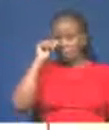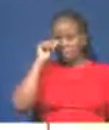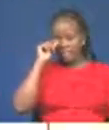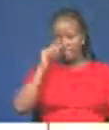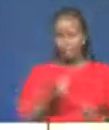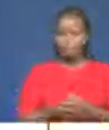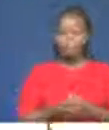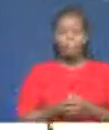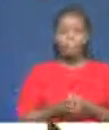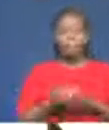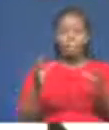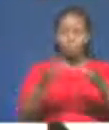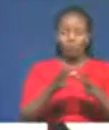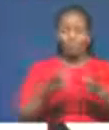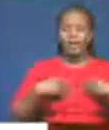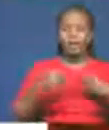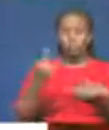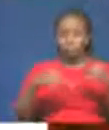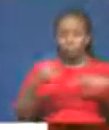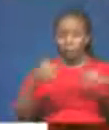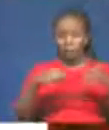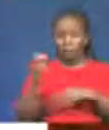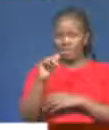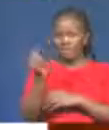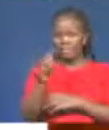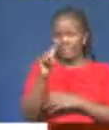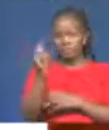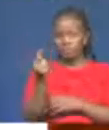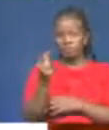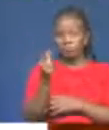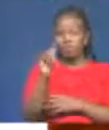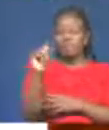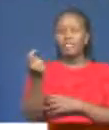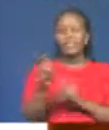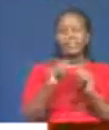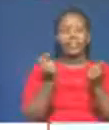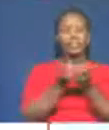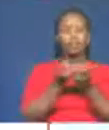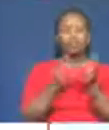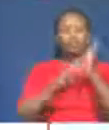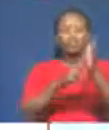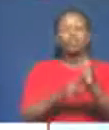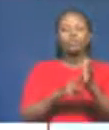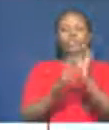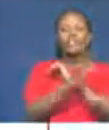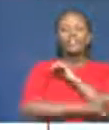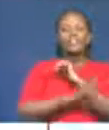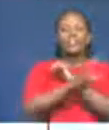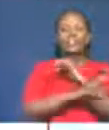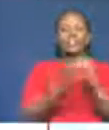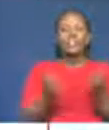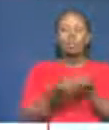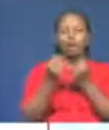Players are fighting for places in the Kenyan team that will represent the country at the Africa Under-20 Chess Championship to be held in Algeria next